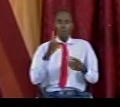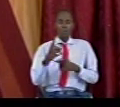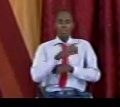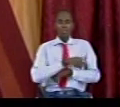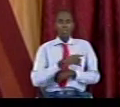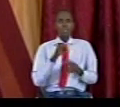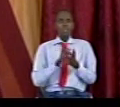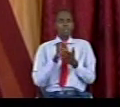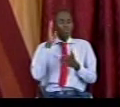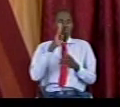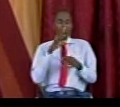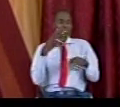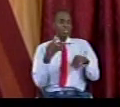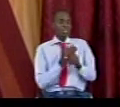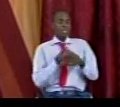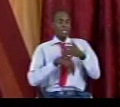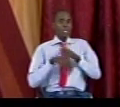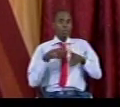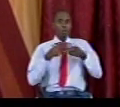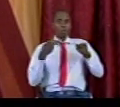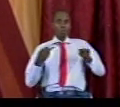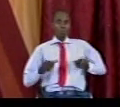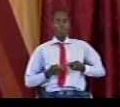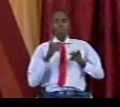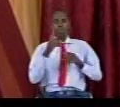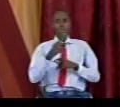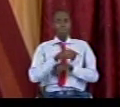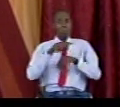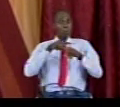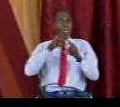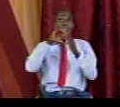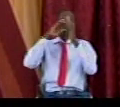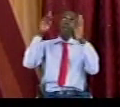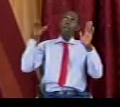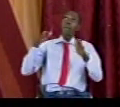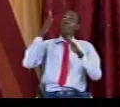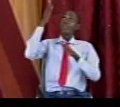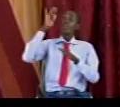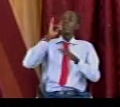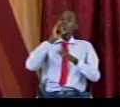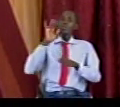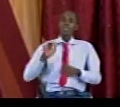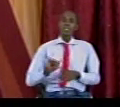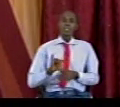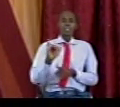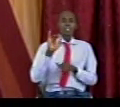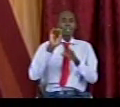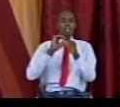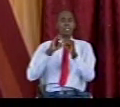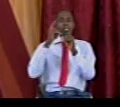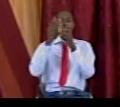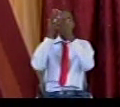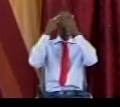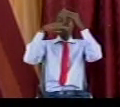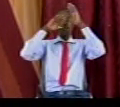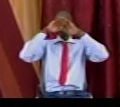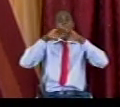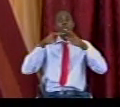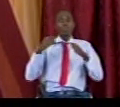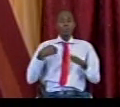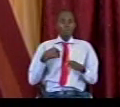of place someday, but this is eternal. Eternal in the heavens. In verse 2, for in this we